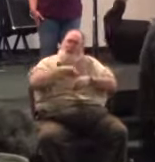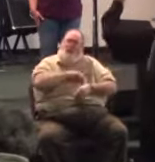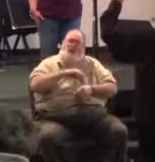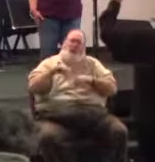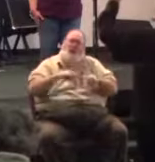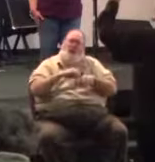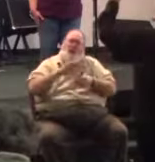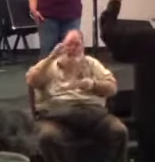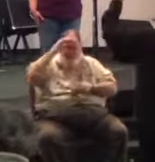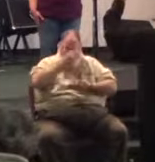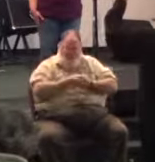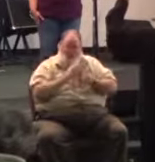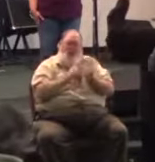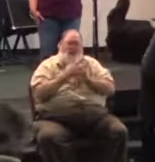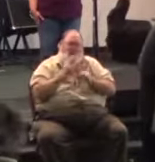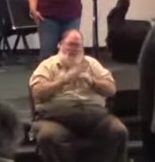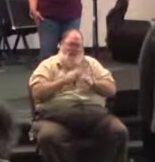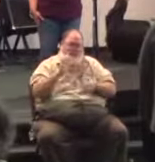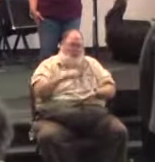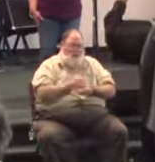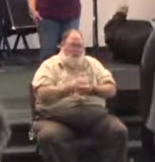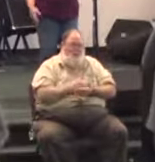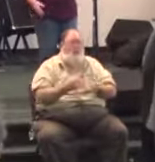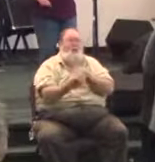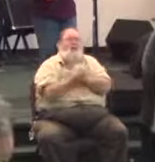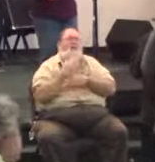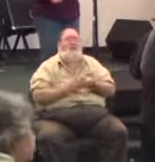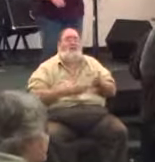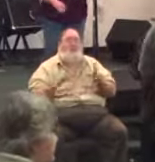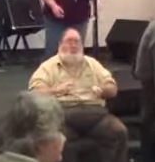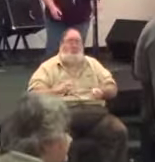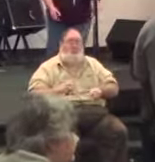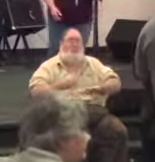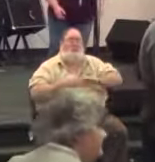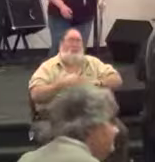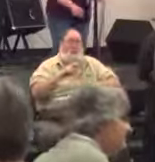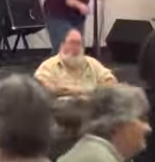Jesus' name. Amen. Love on somebody before you sit down.